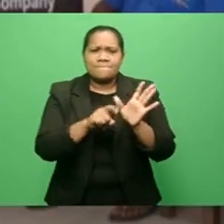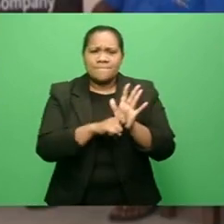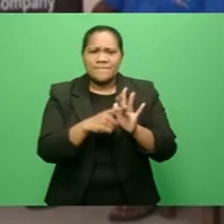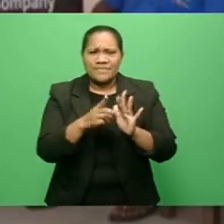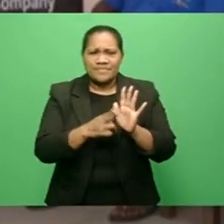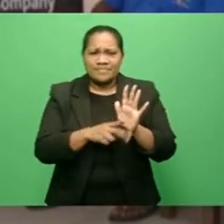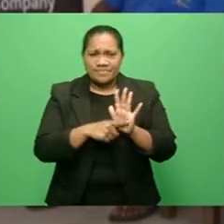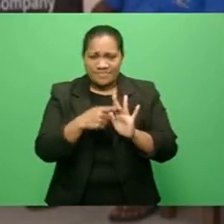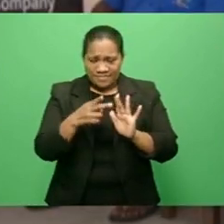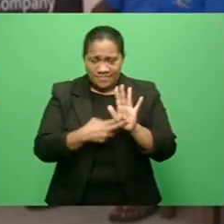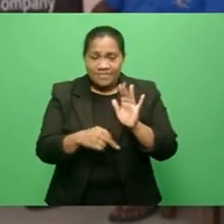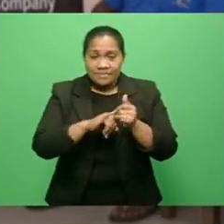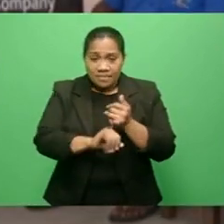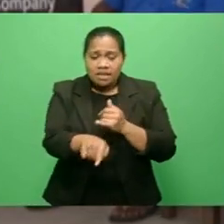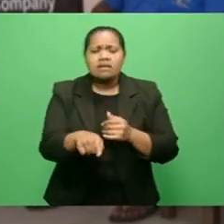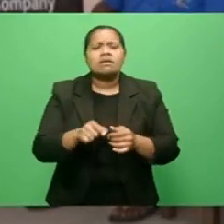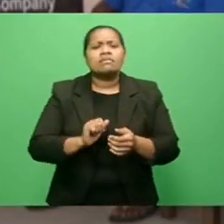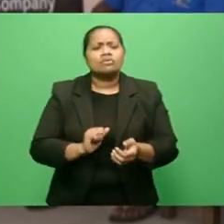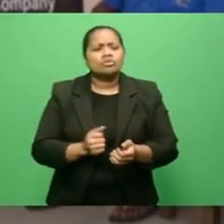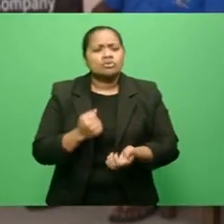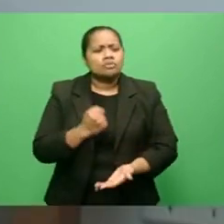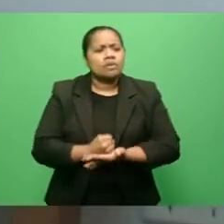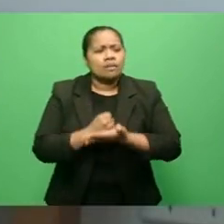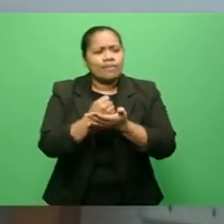This sponsorship came along